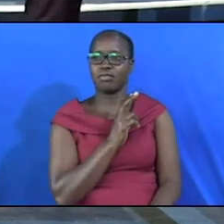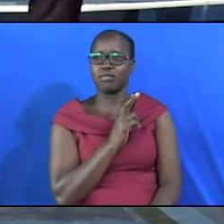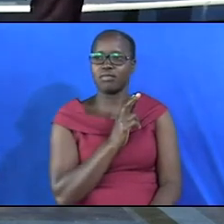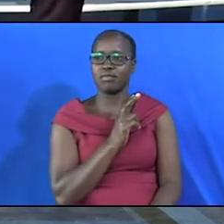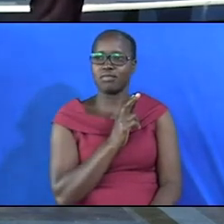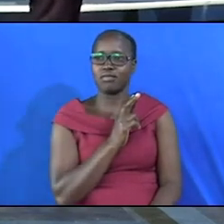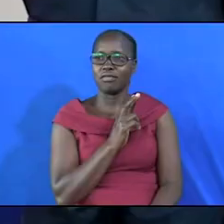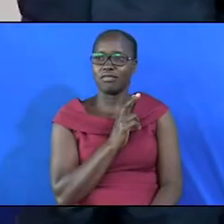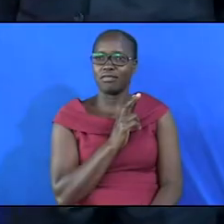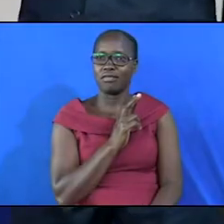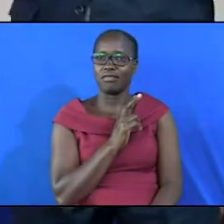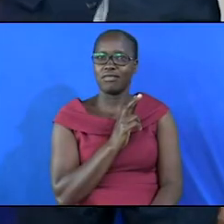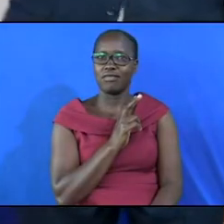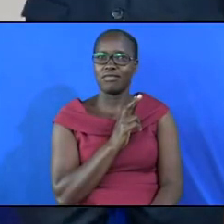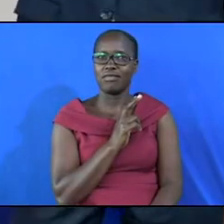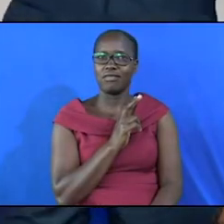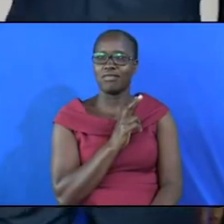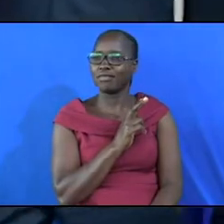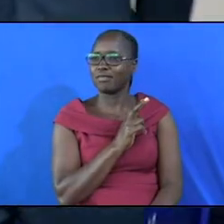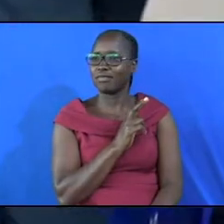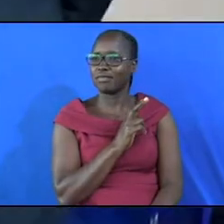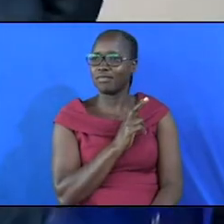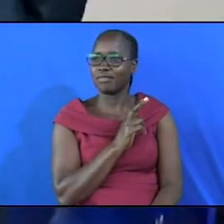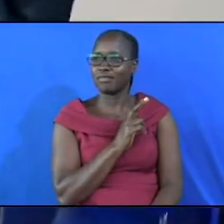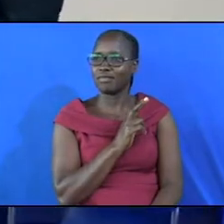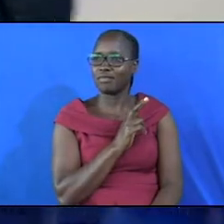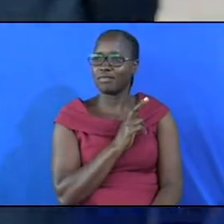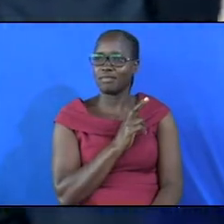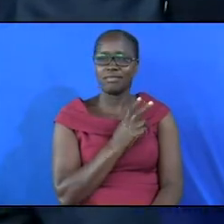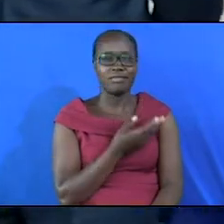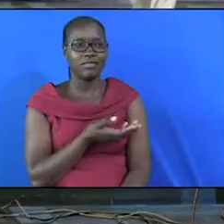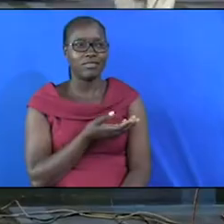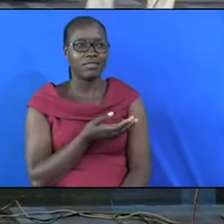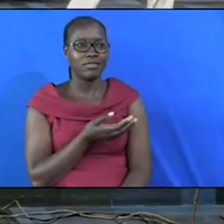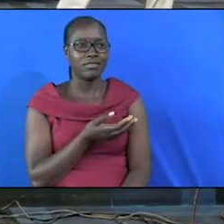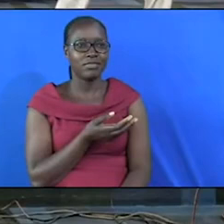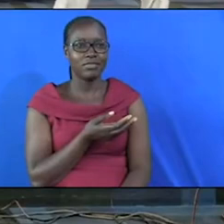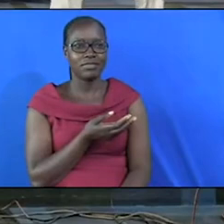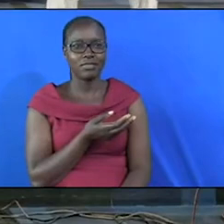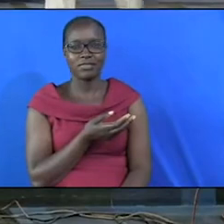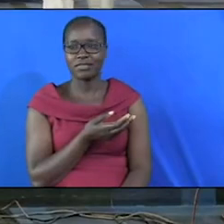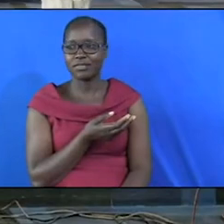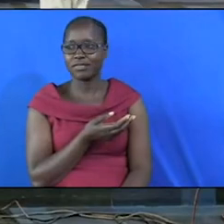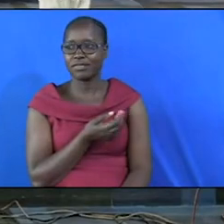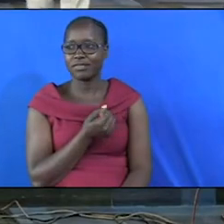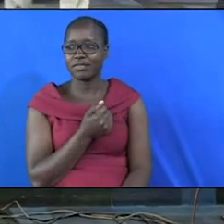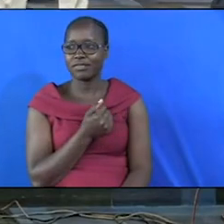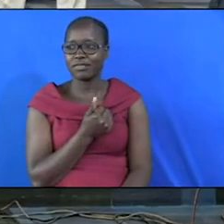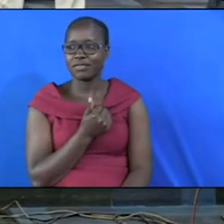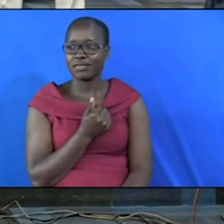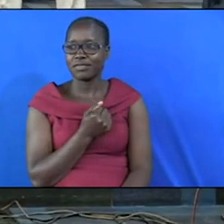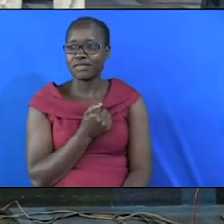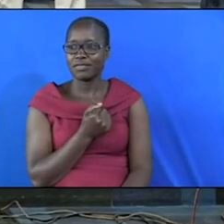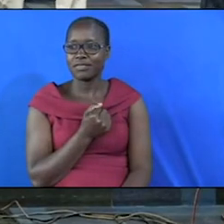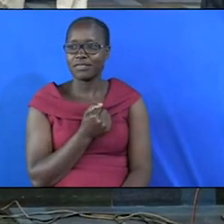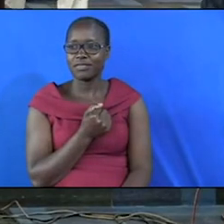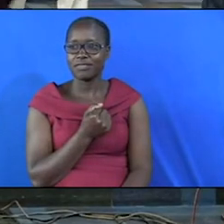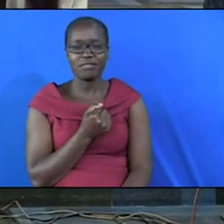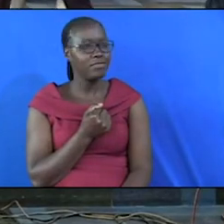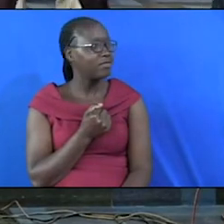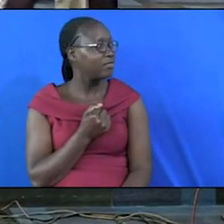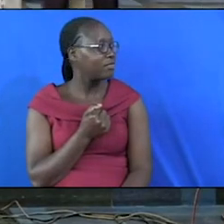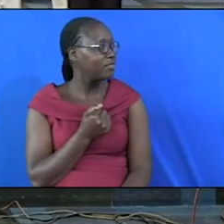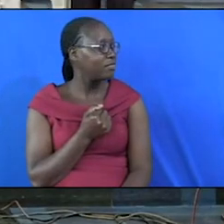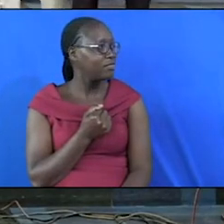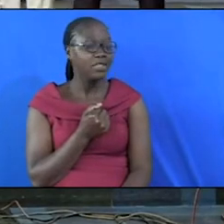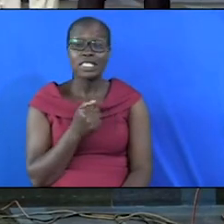you staying far away from me? Move closer. You're staying far away. Yes. Saul